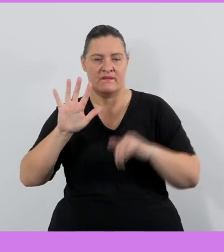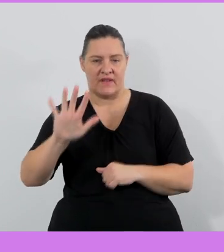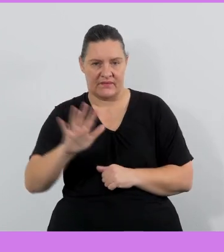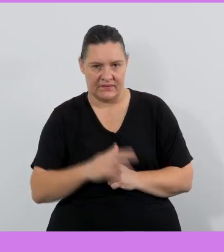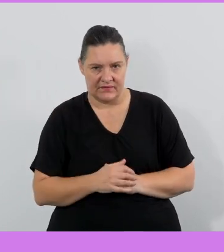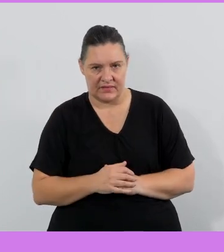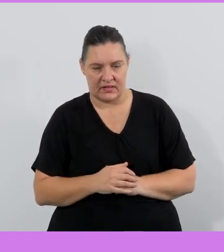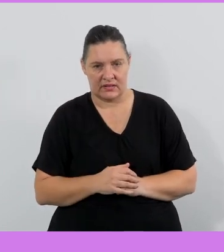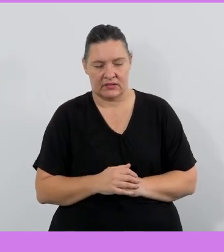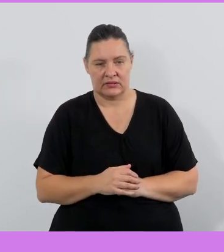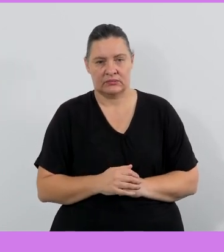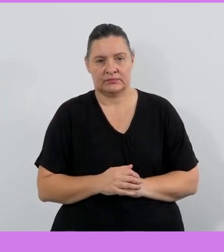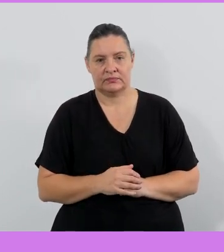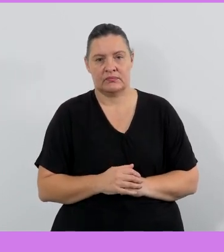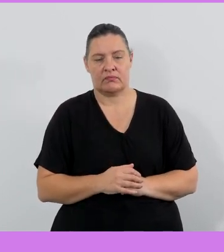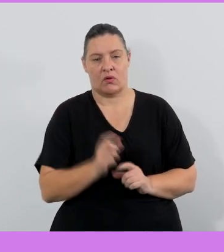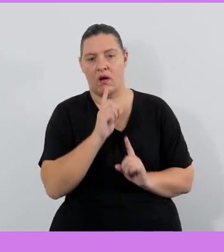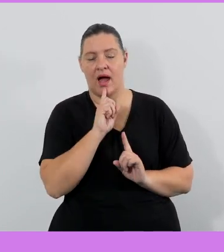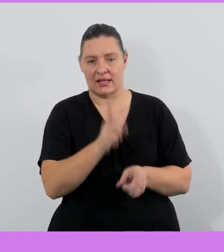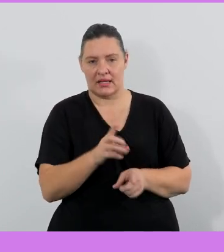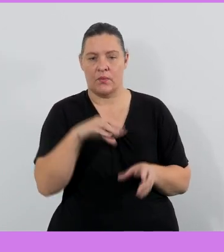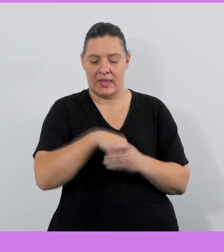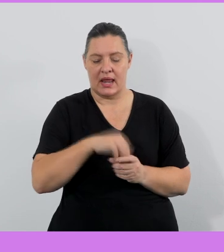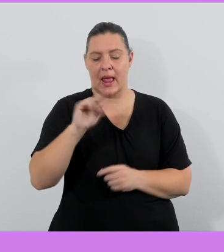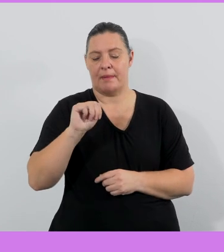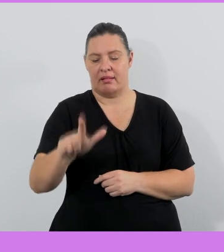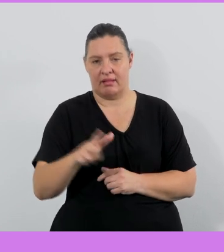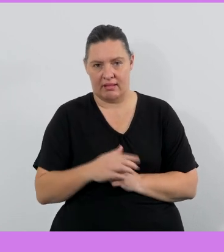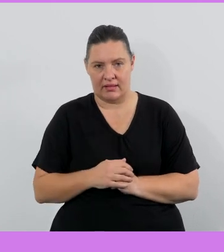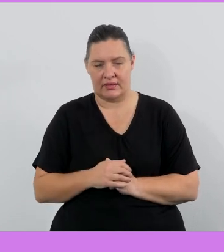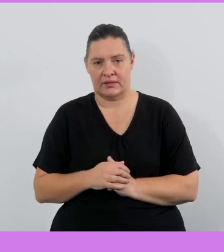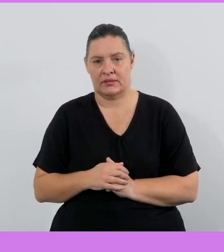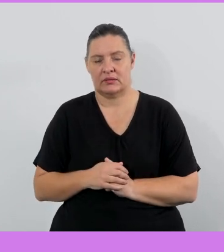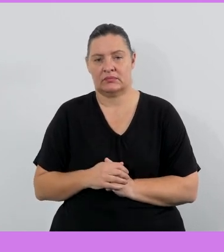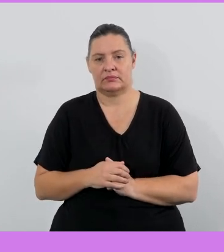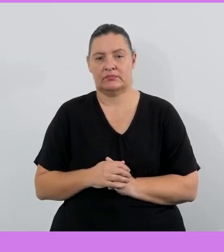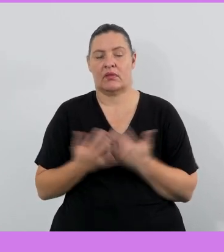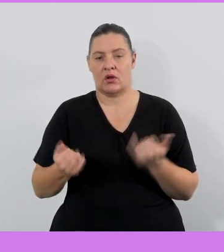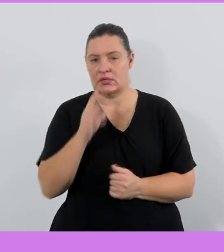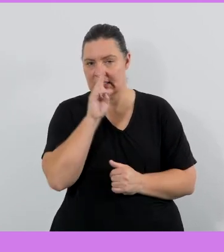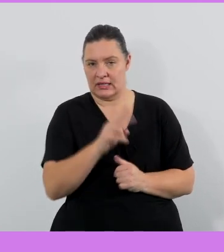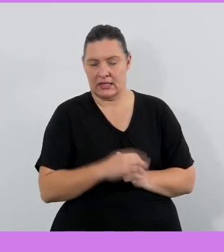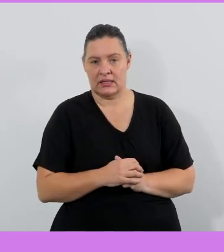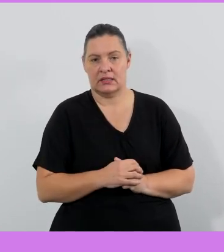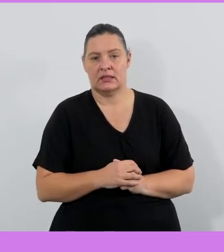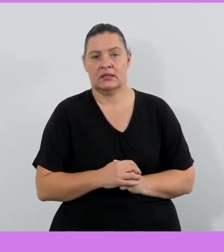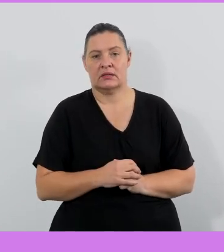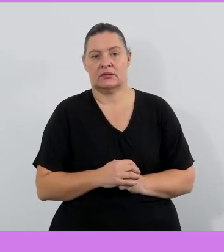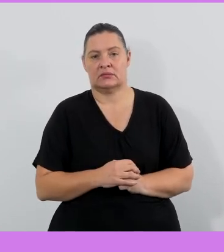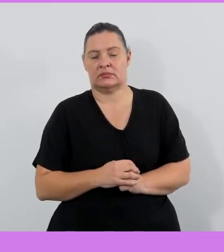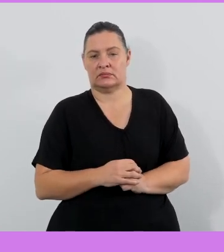0.04595, and now this is your answer in milliliters. Right, so now I go and I see, okay,